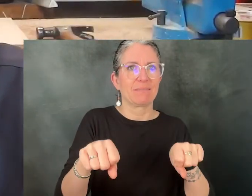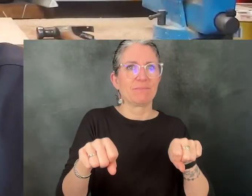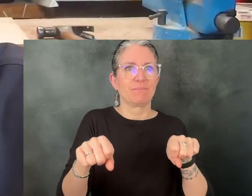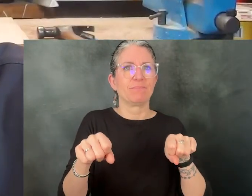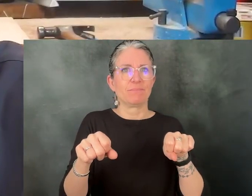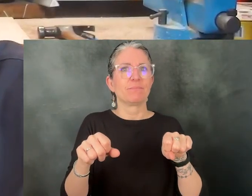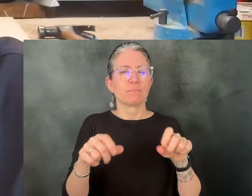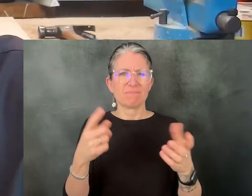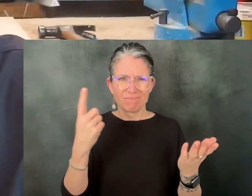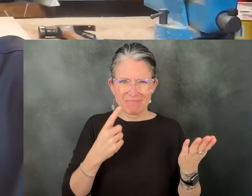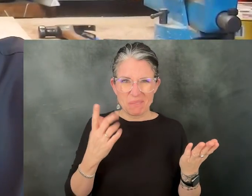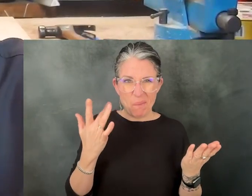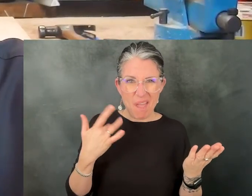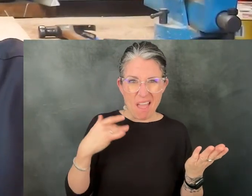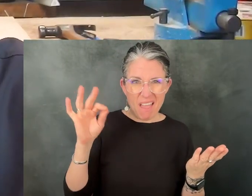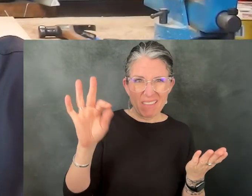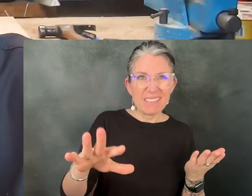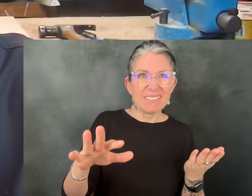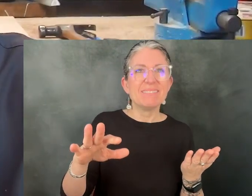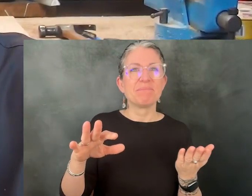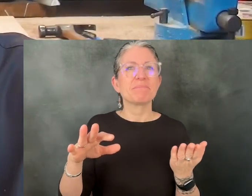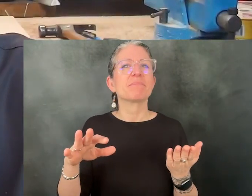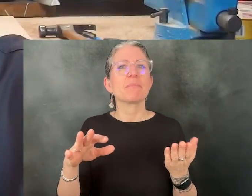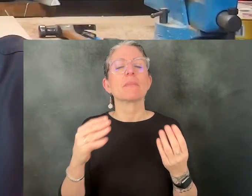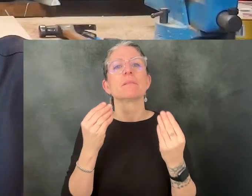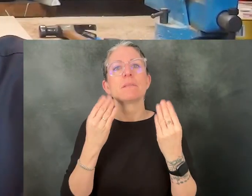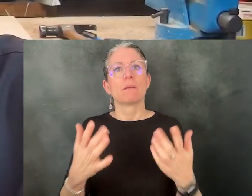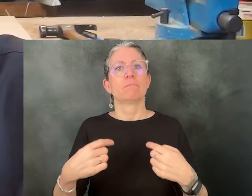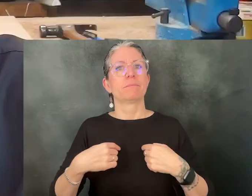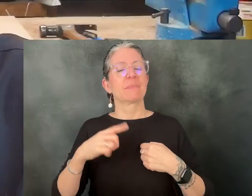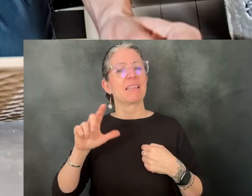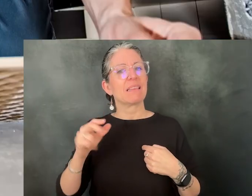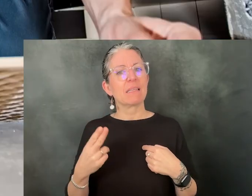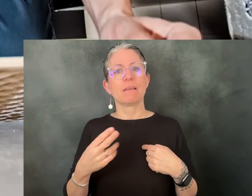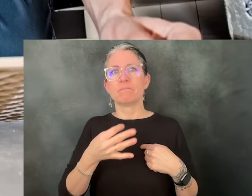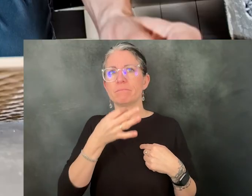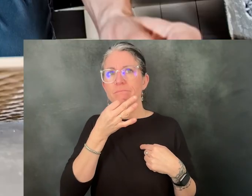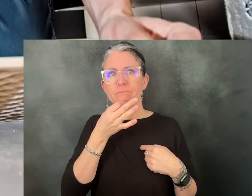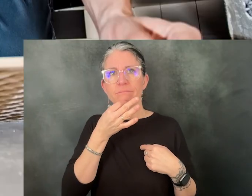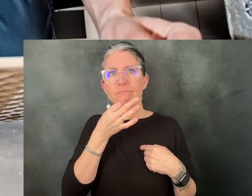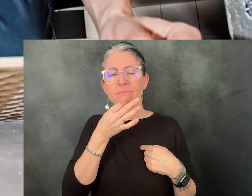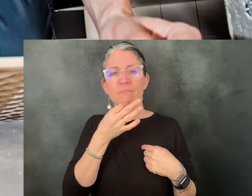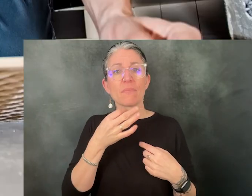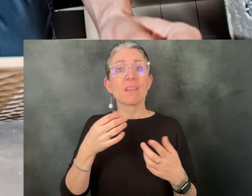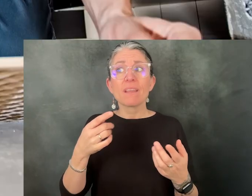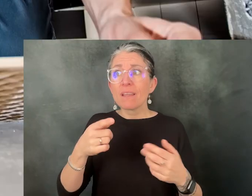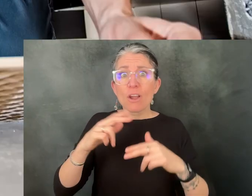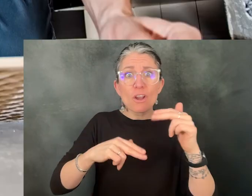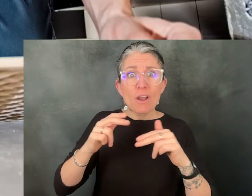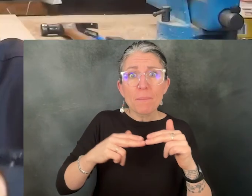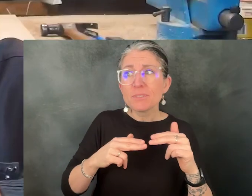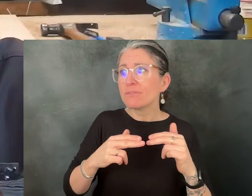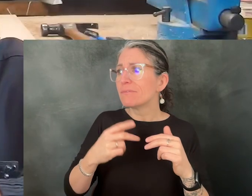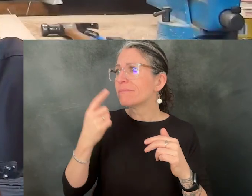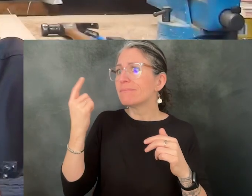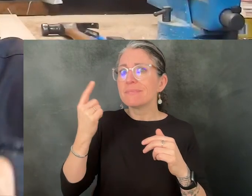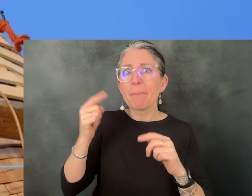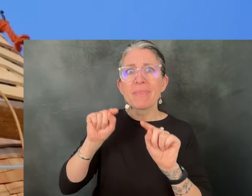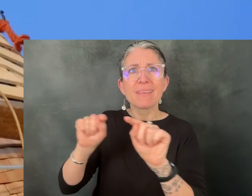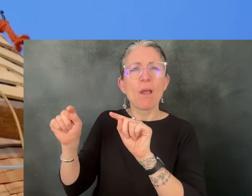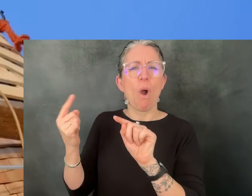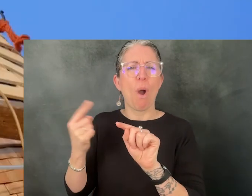that, Leah? Well, let me tell you. There is always a piece of tile,